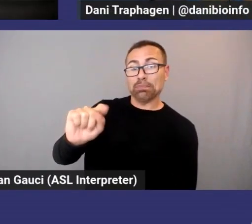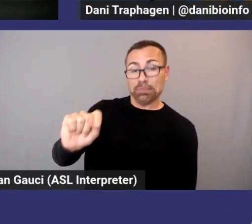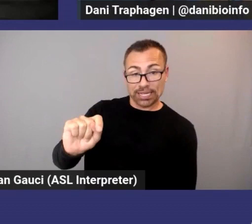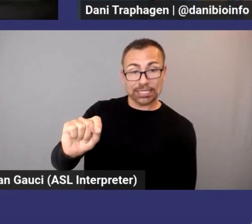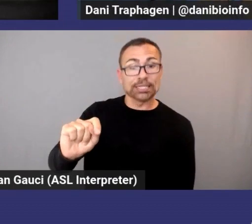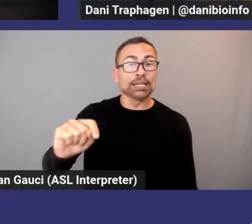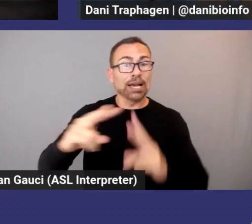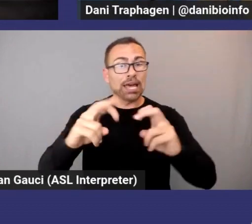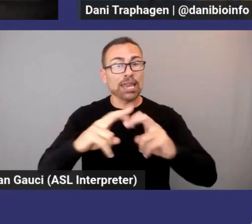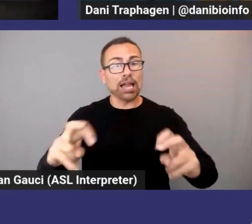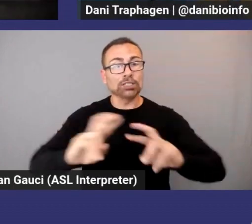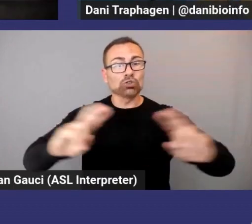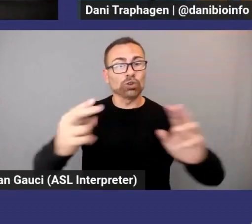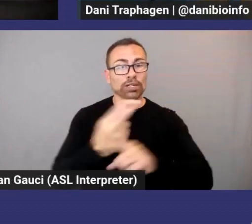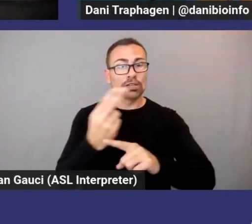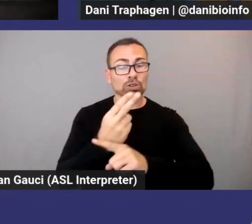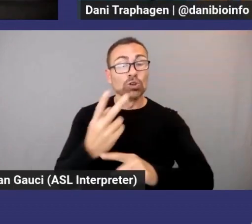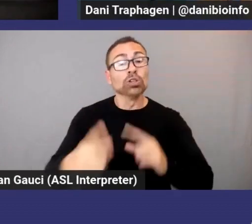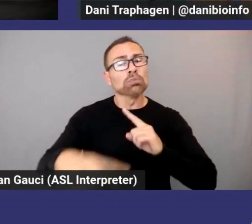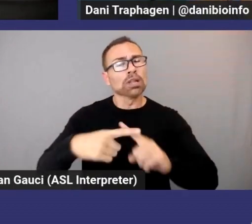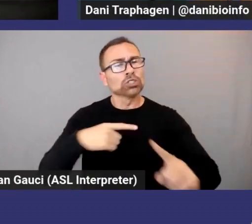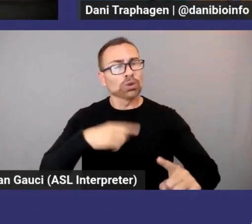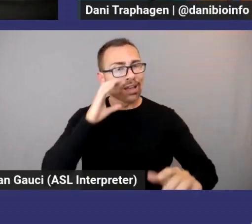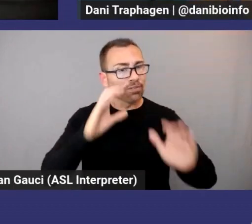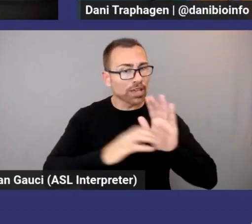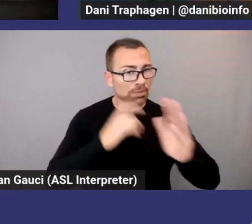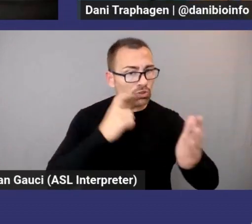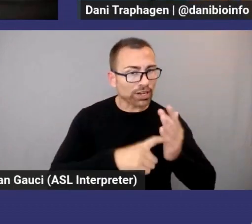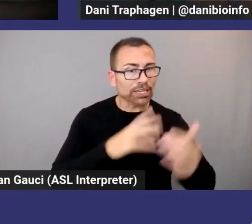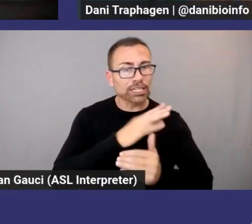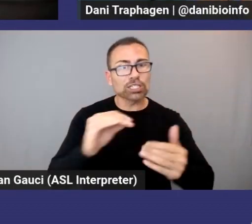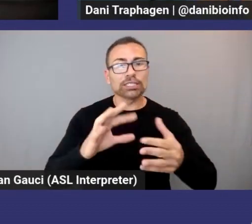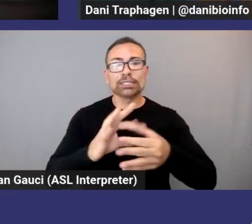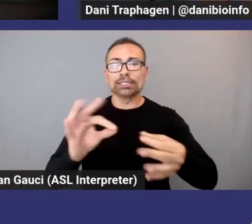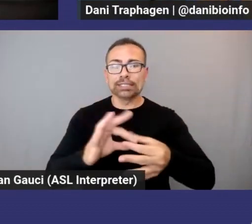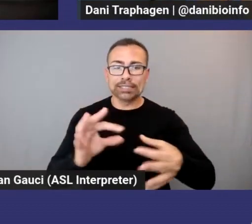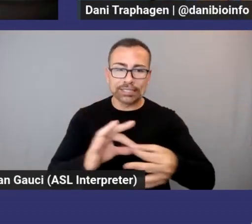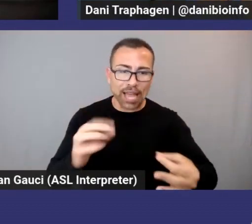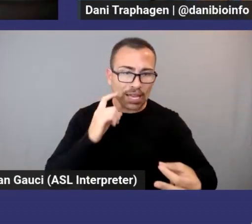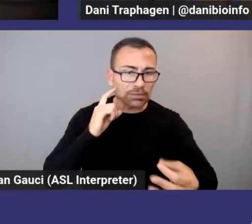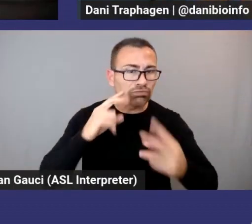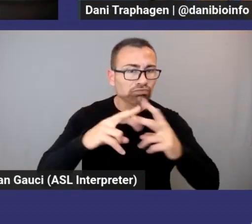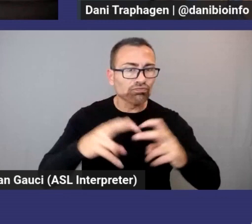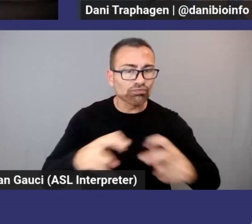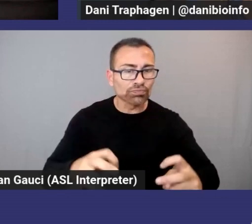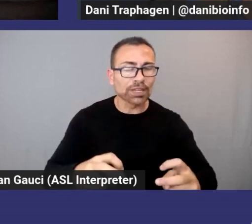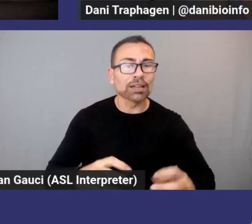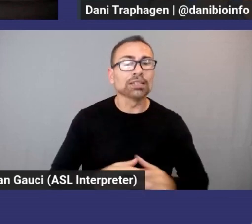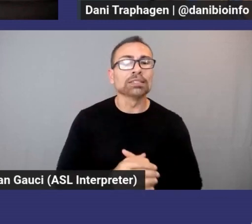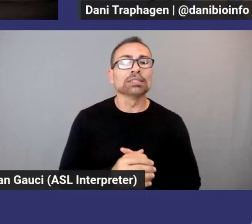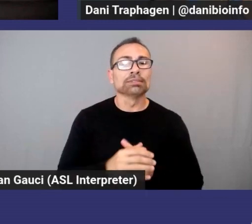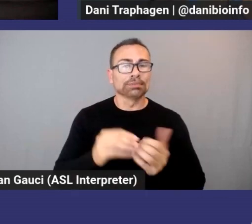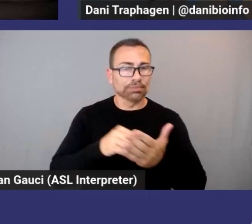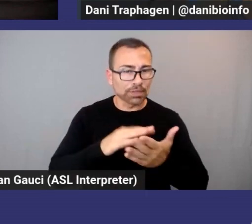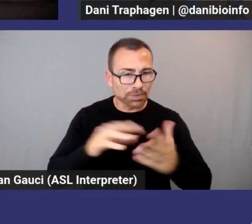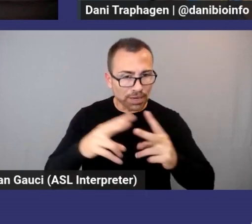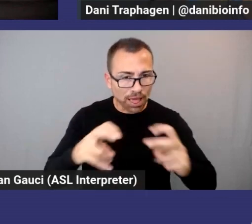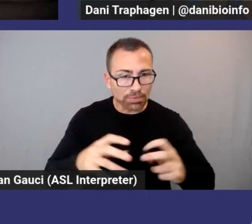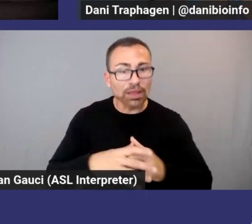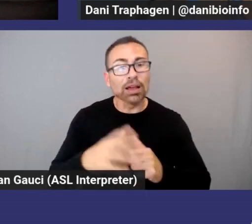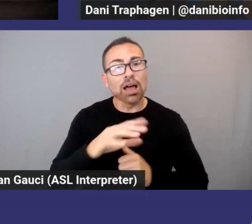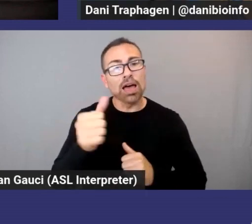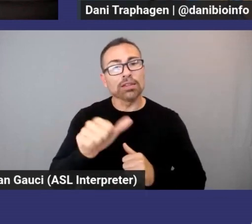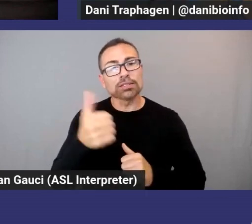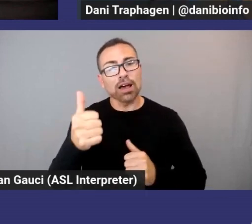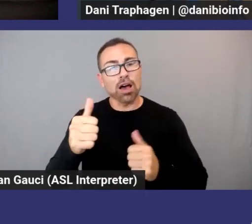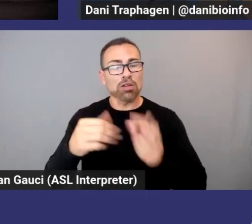There is image recognition that we talked about. There is text analysis that you can do, document analysis. There's also